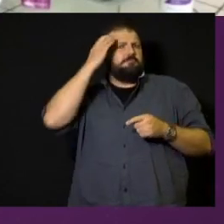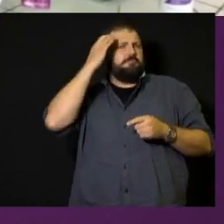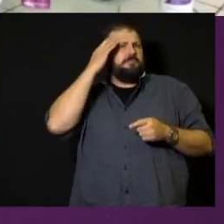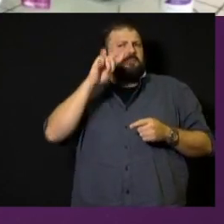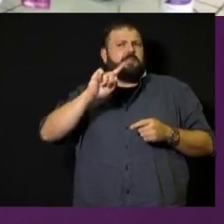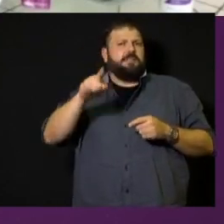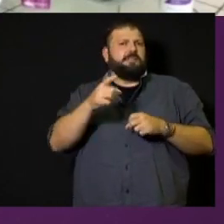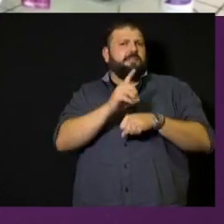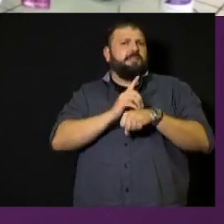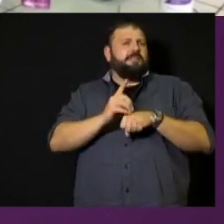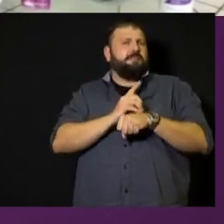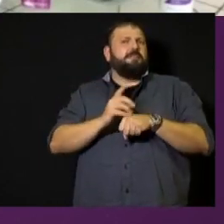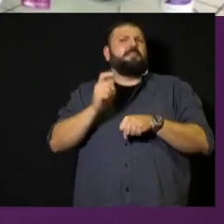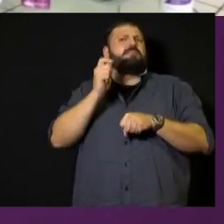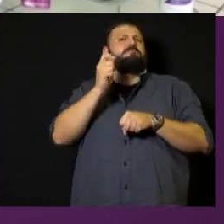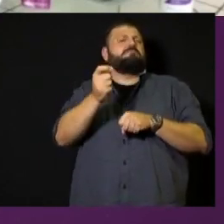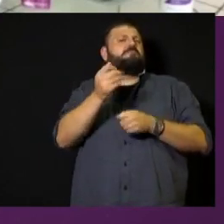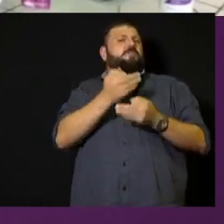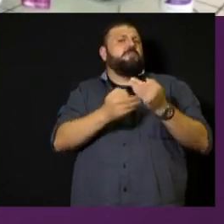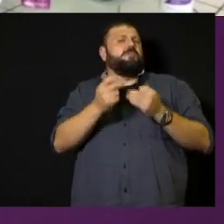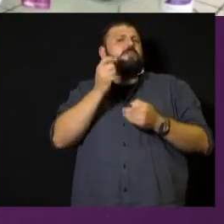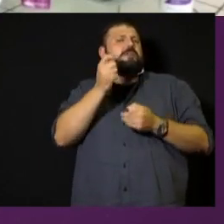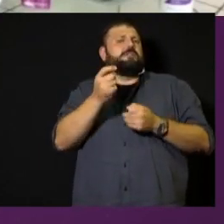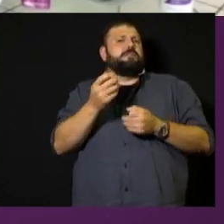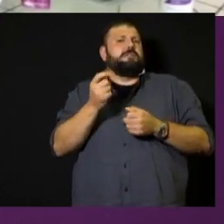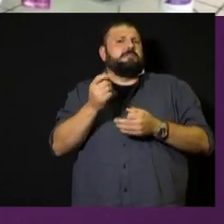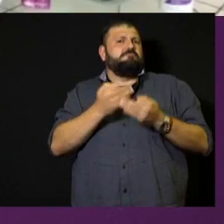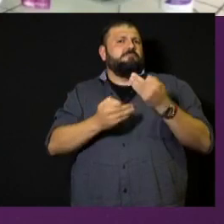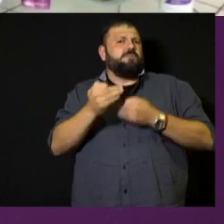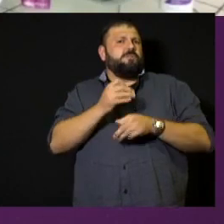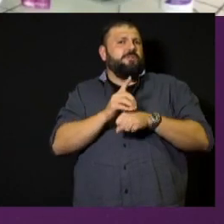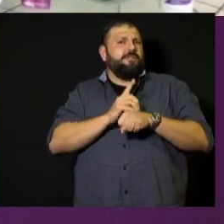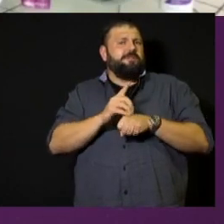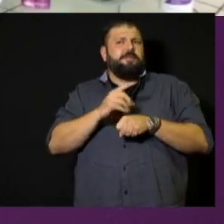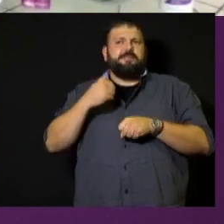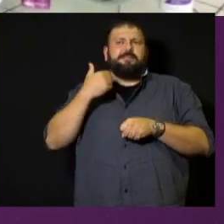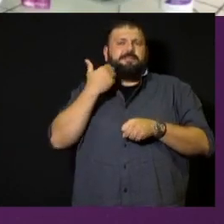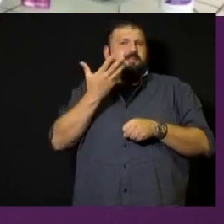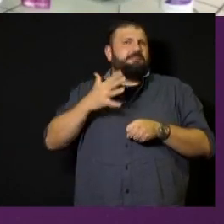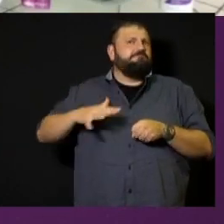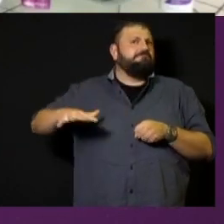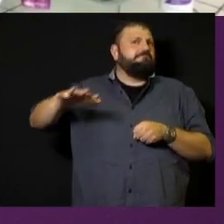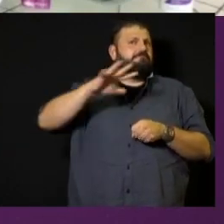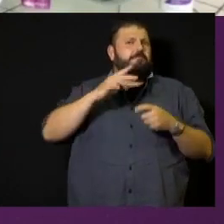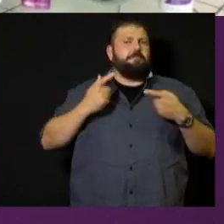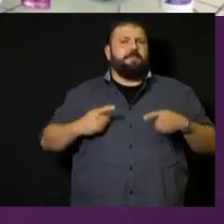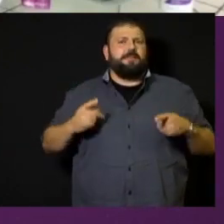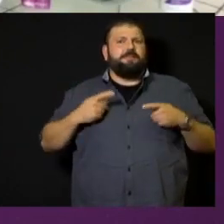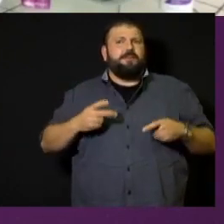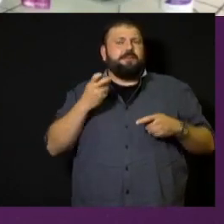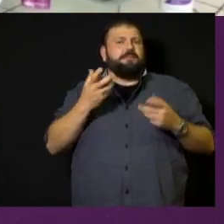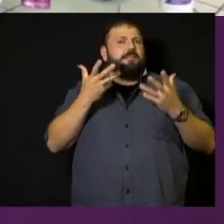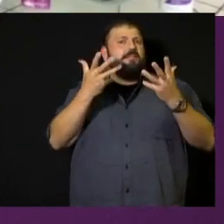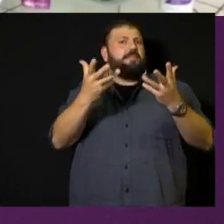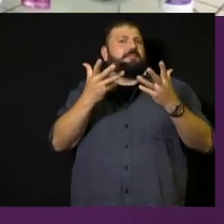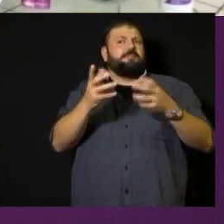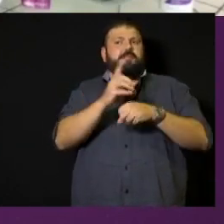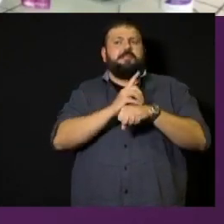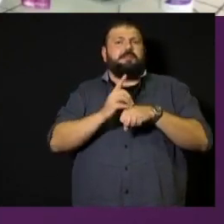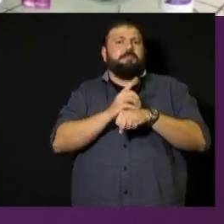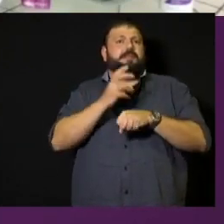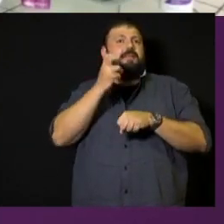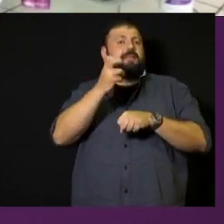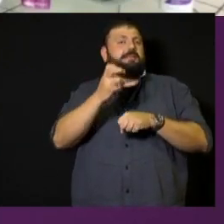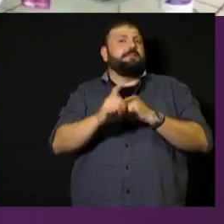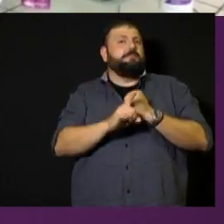you enroll and you understand the income of a diamond, of course, everyone wants to be a diamond, but then